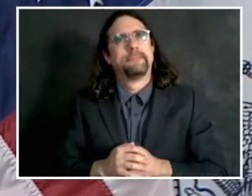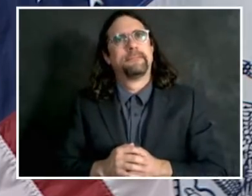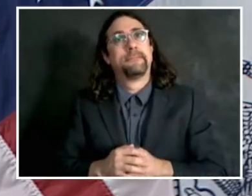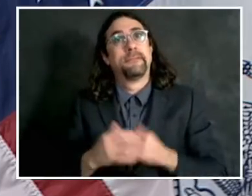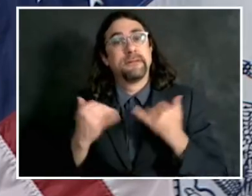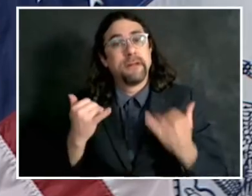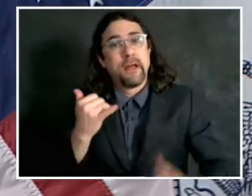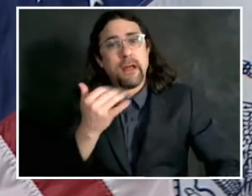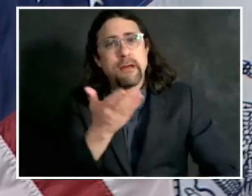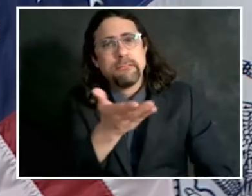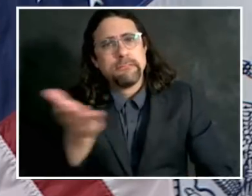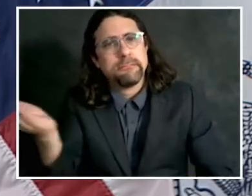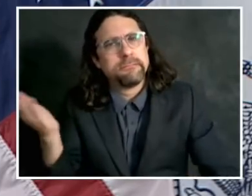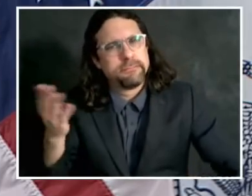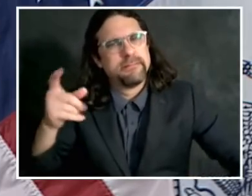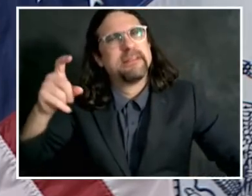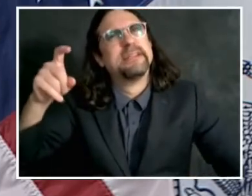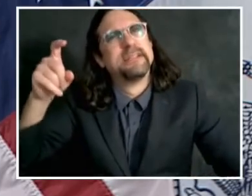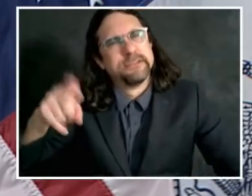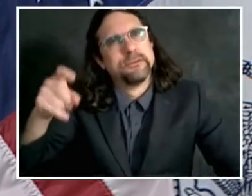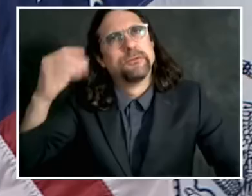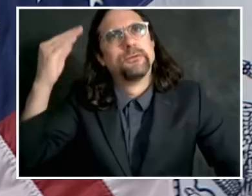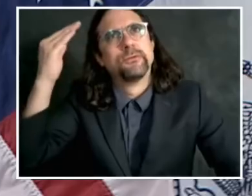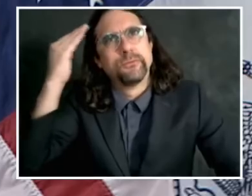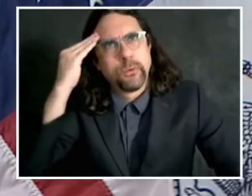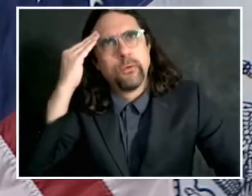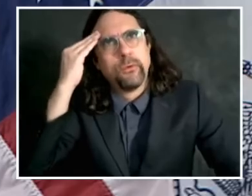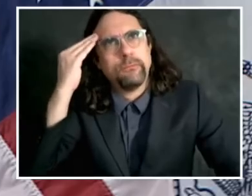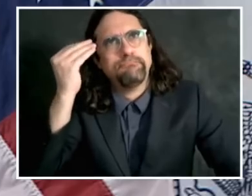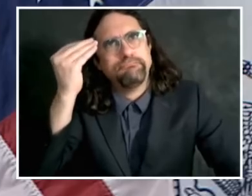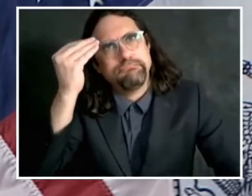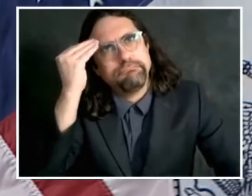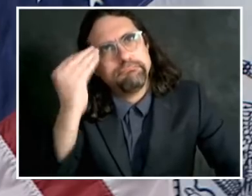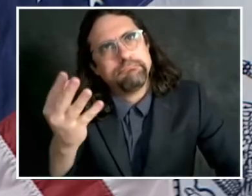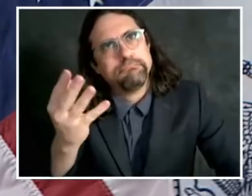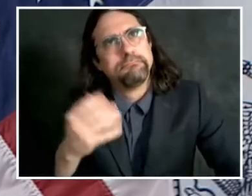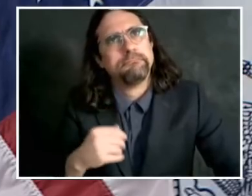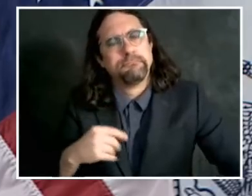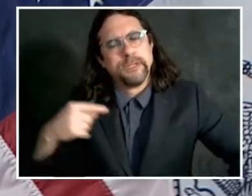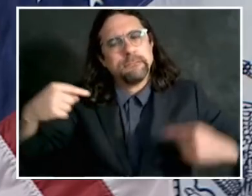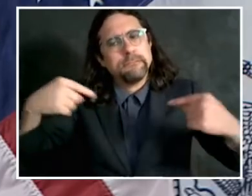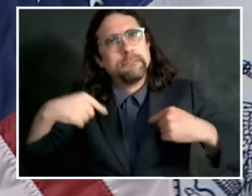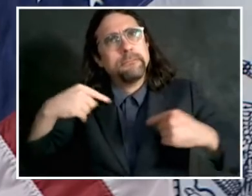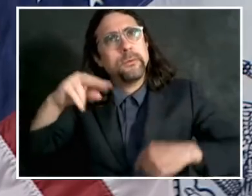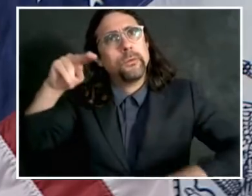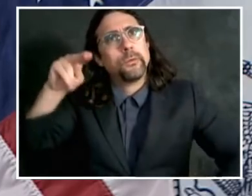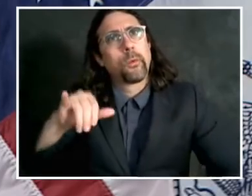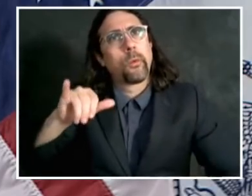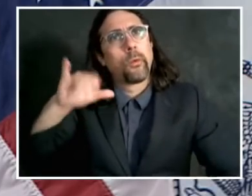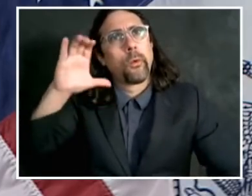what I intend to do. And all of us here at City Hall and all the city agencies intend to do.